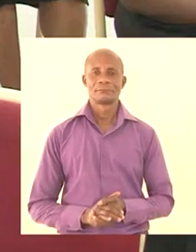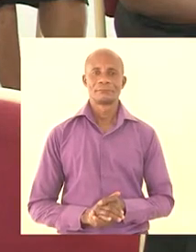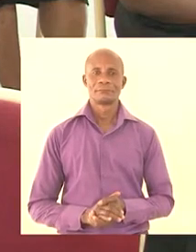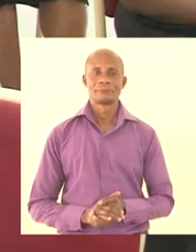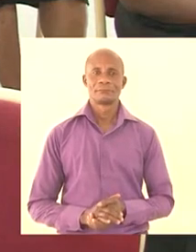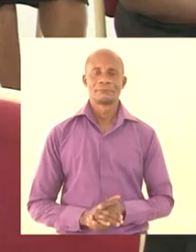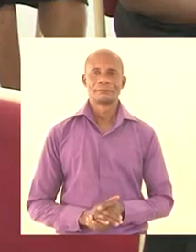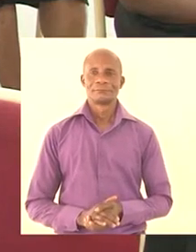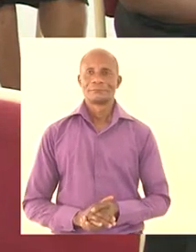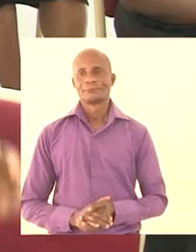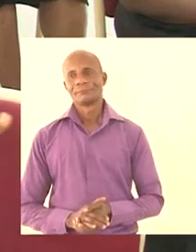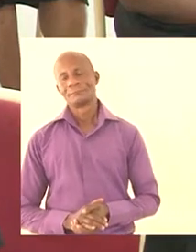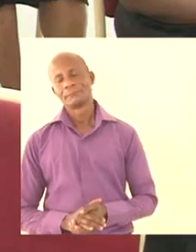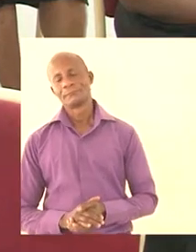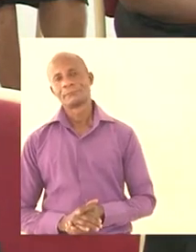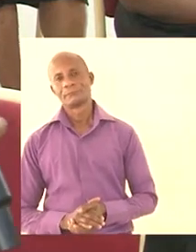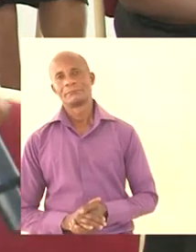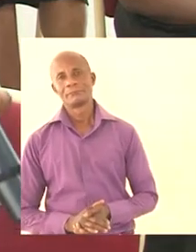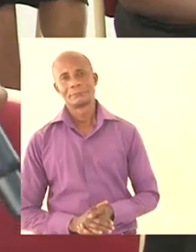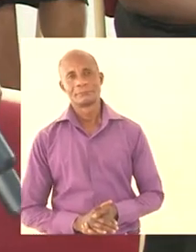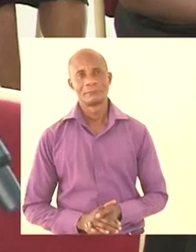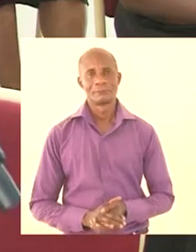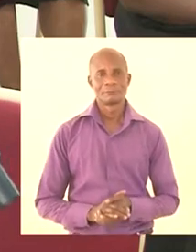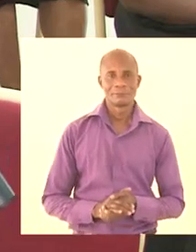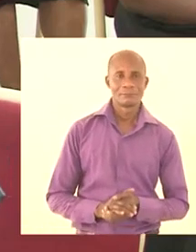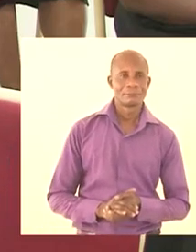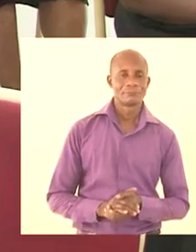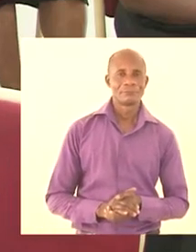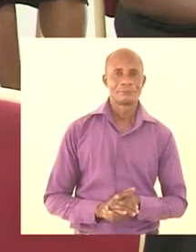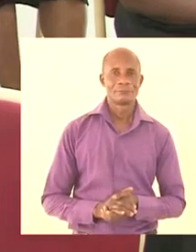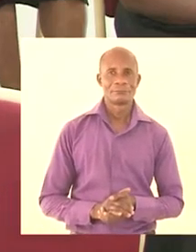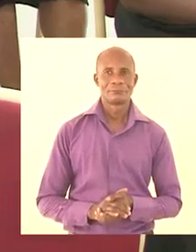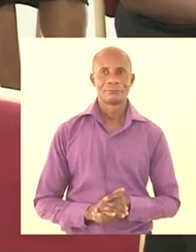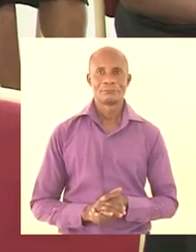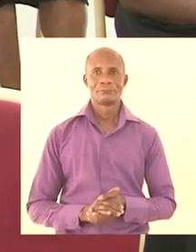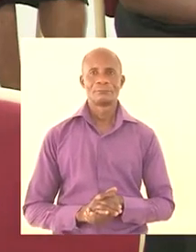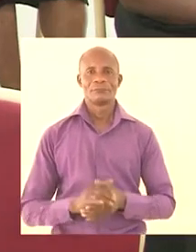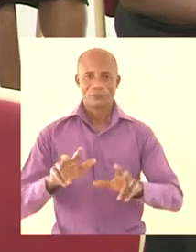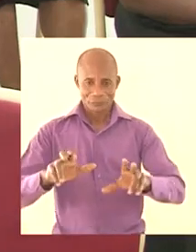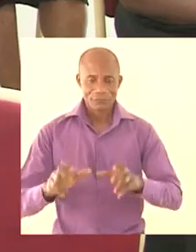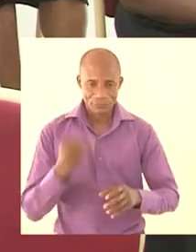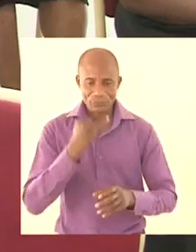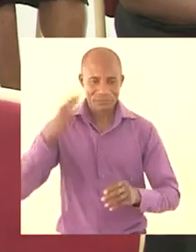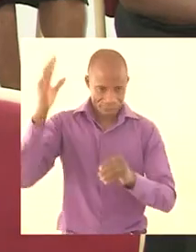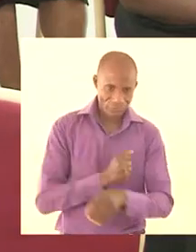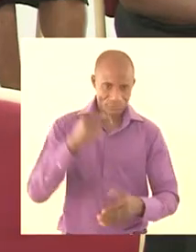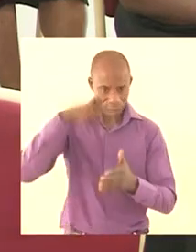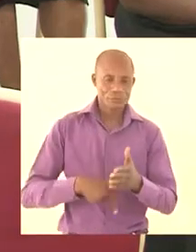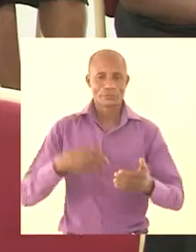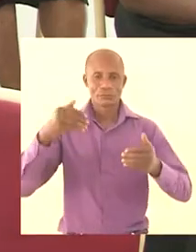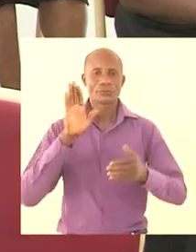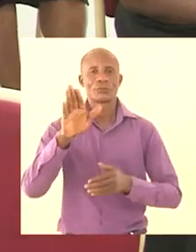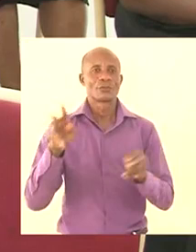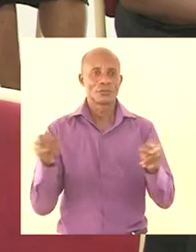your. I can't hear actually. Covetousness is like want to take what your neighbor has.